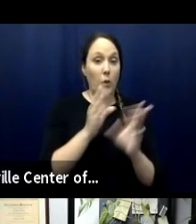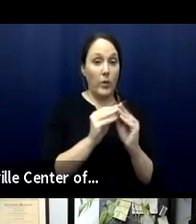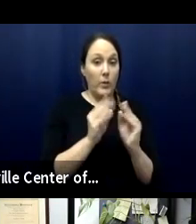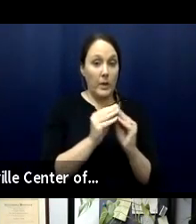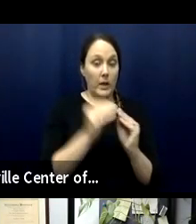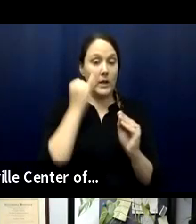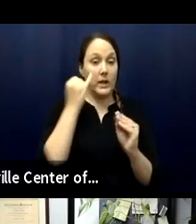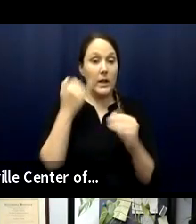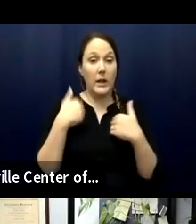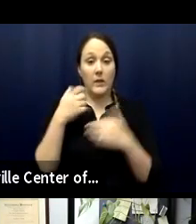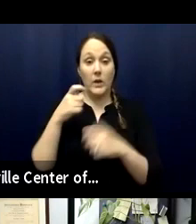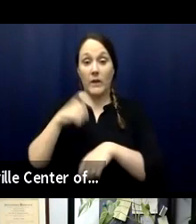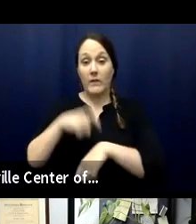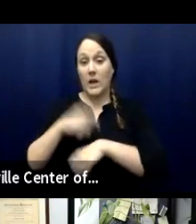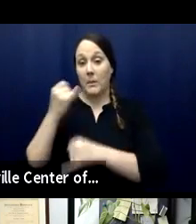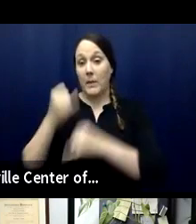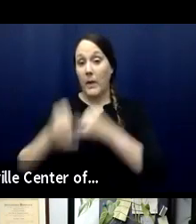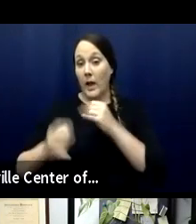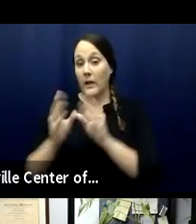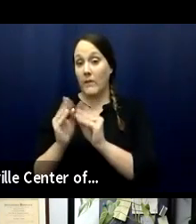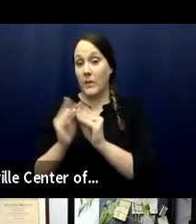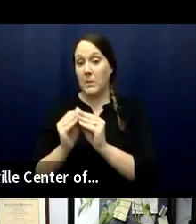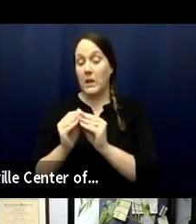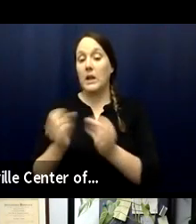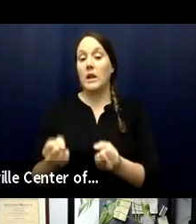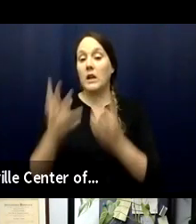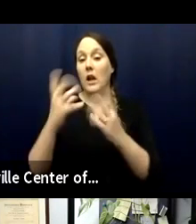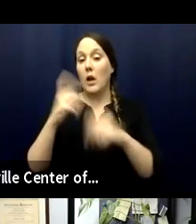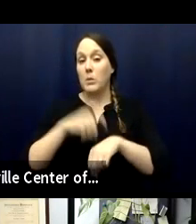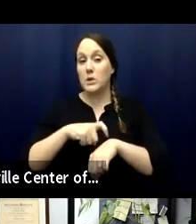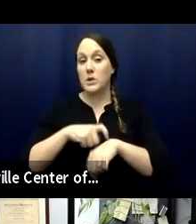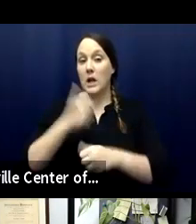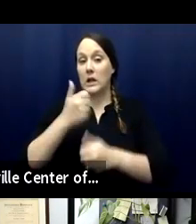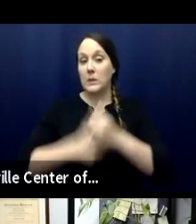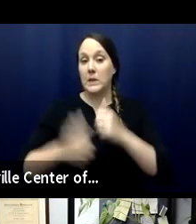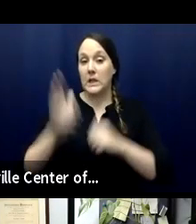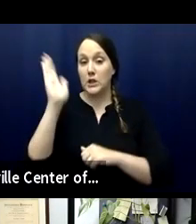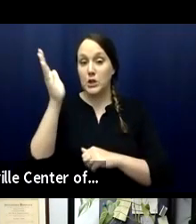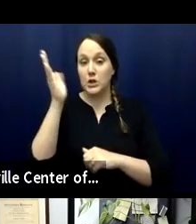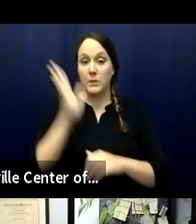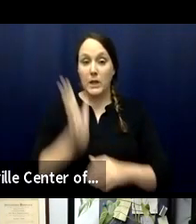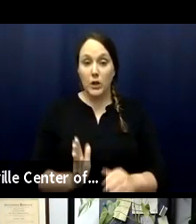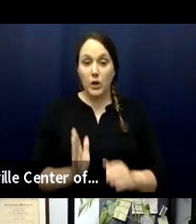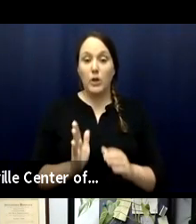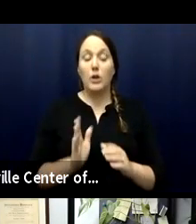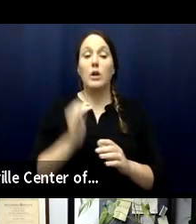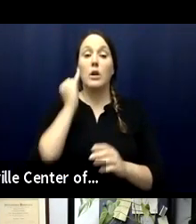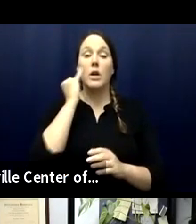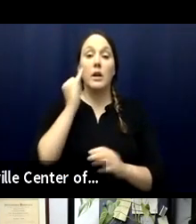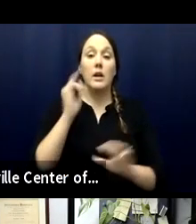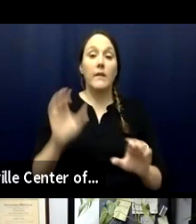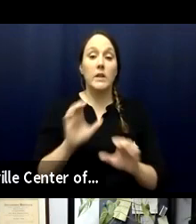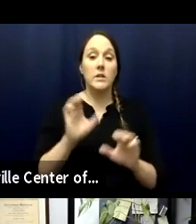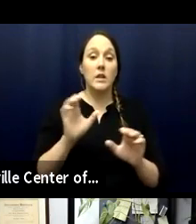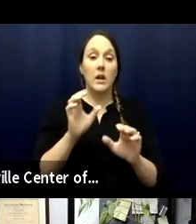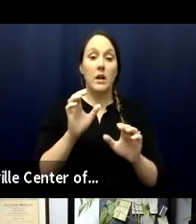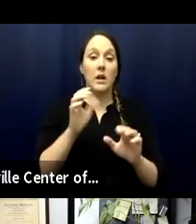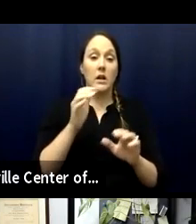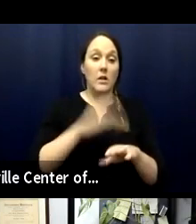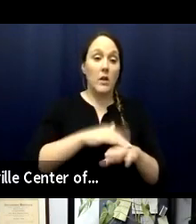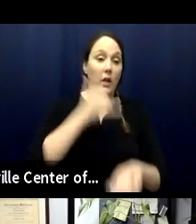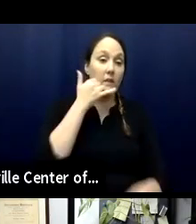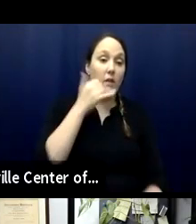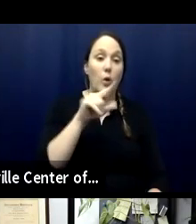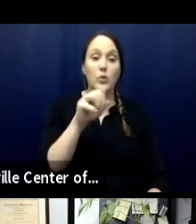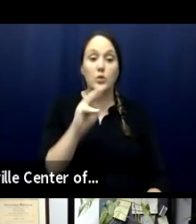time at the end of the meeting, how much time would be allotted per speaker, whether it would be done by phone, by